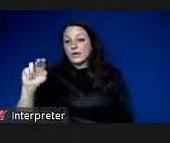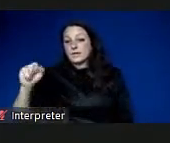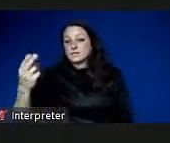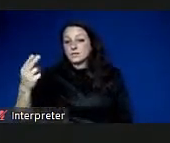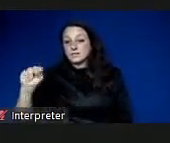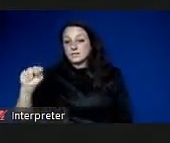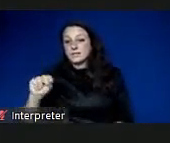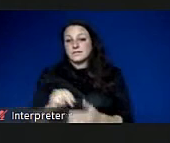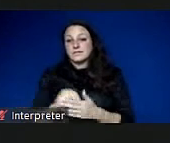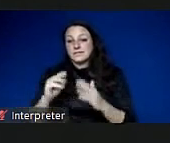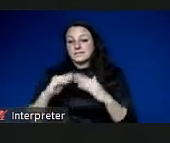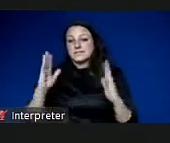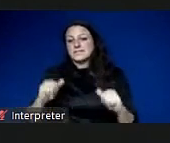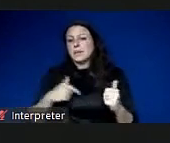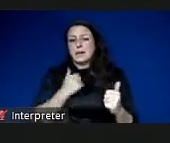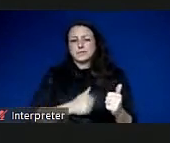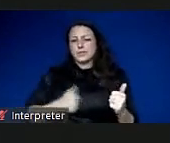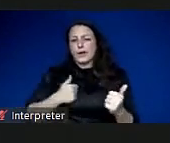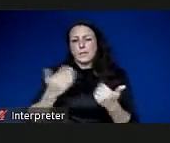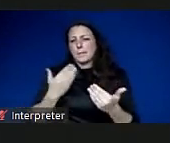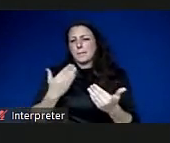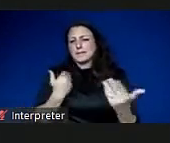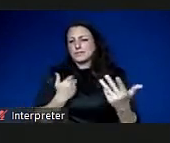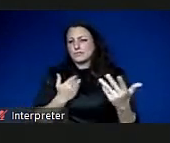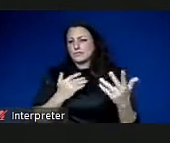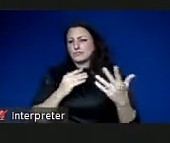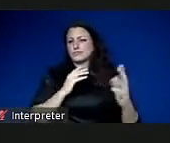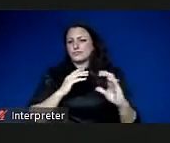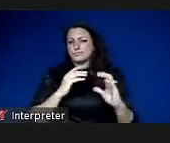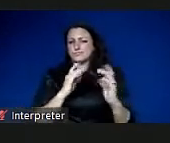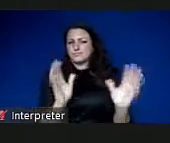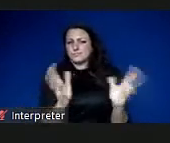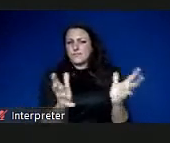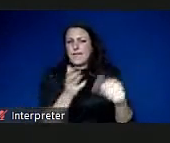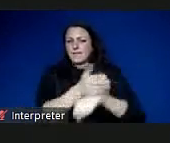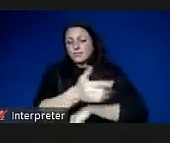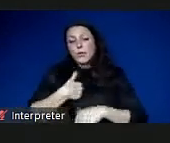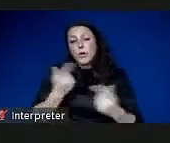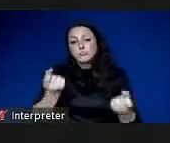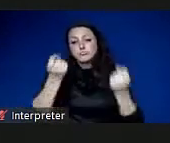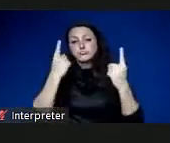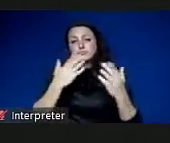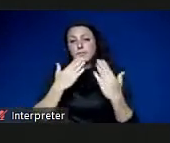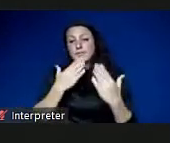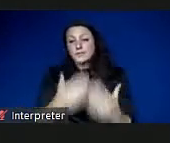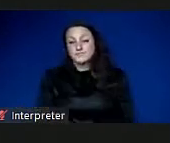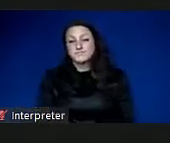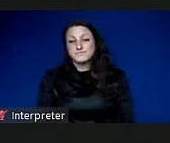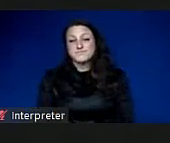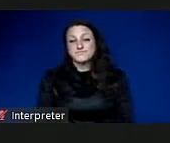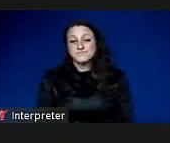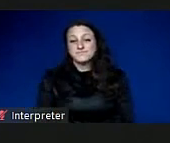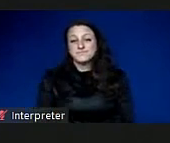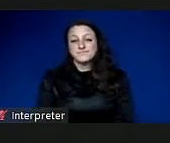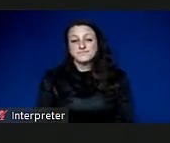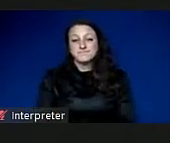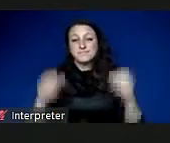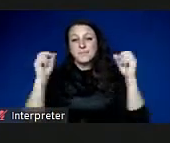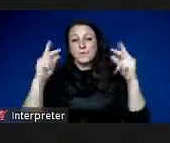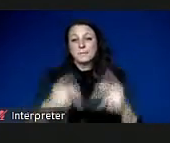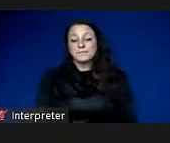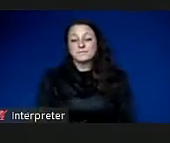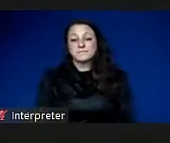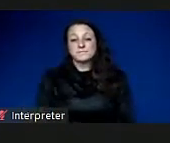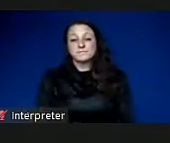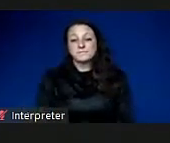happy to follow up and describe it in more detail if you'd like. No, that made sense. Thank you. Okay. Okay, let's go